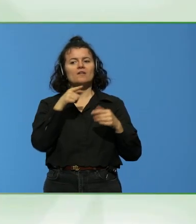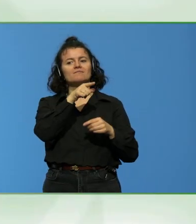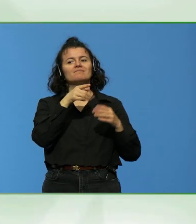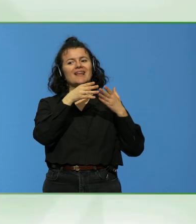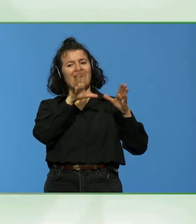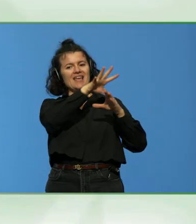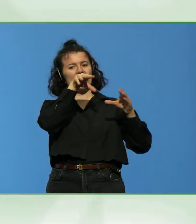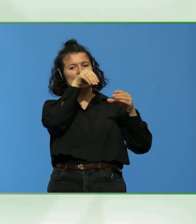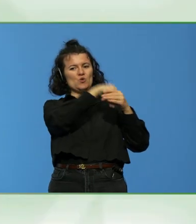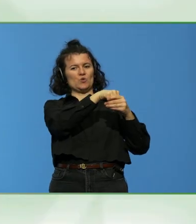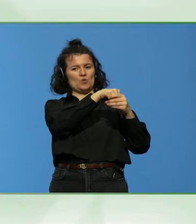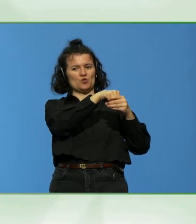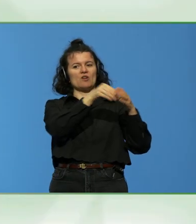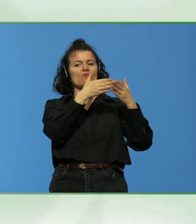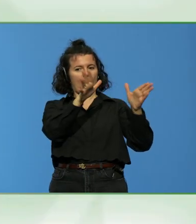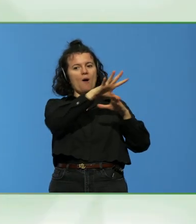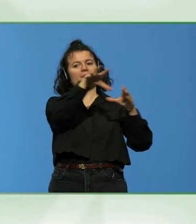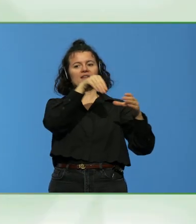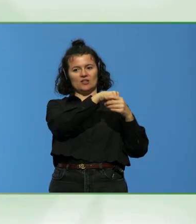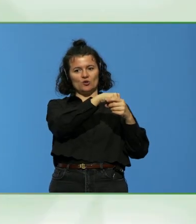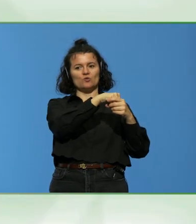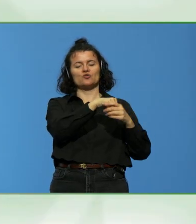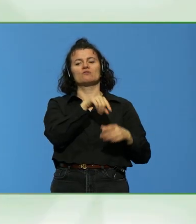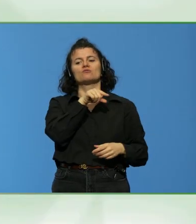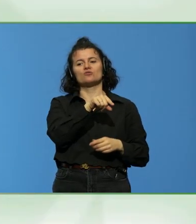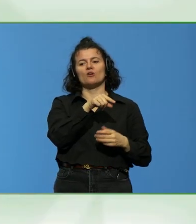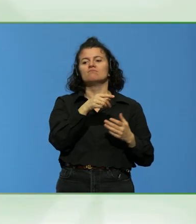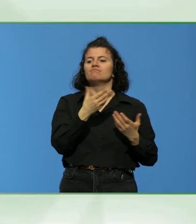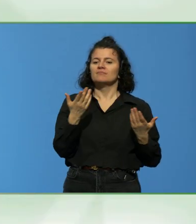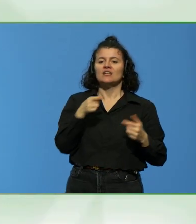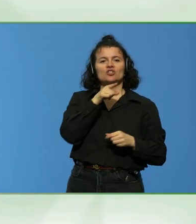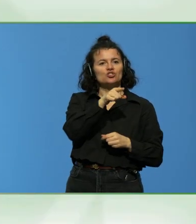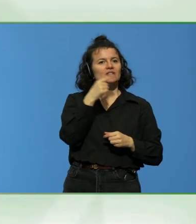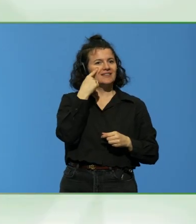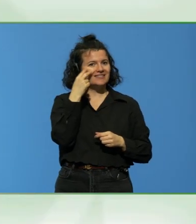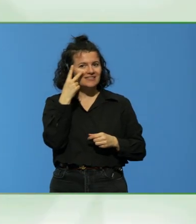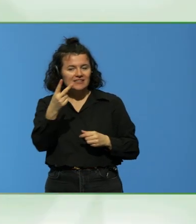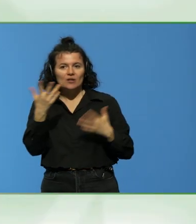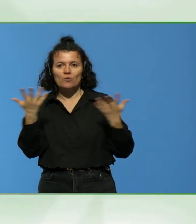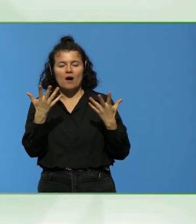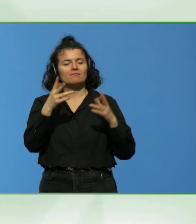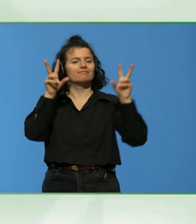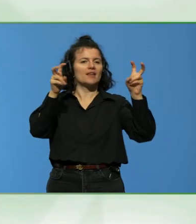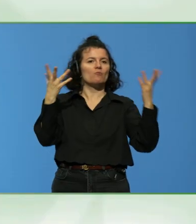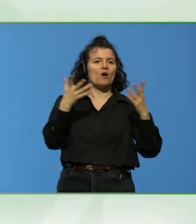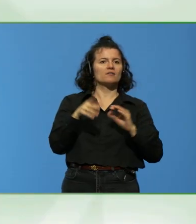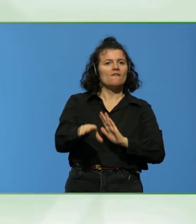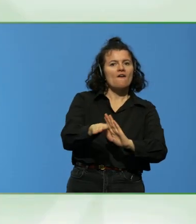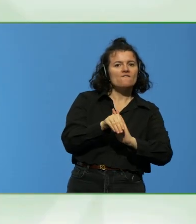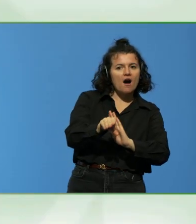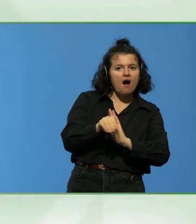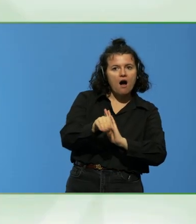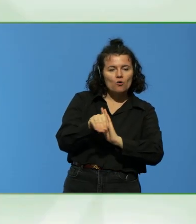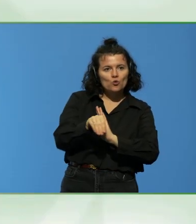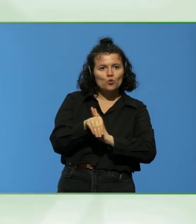and they're a big retailer who sell lots of electrical goods, things like your vacuum cleaners, fridge freezers,